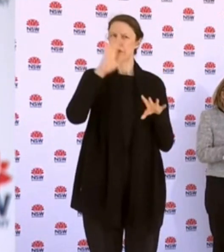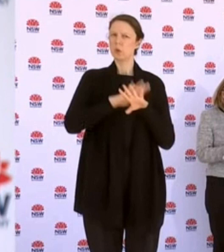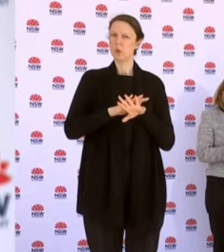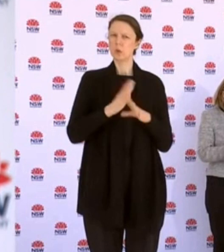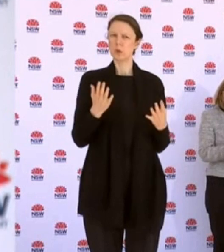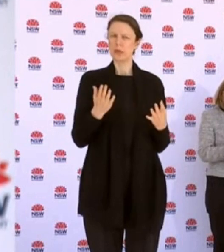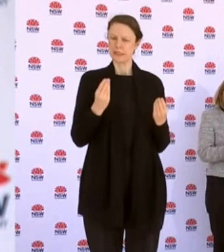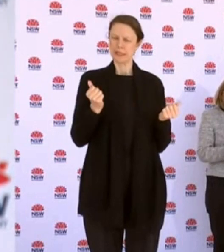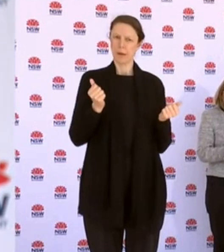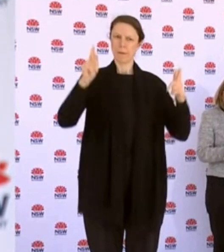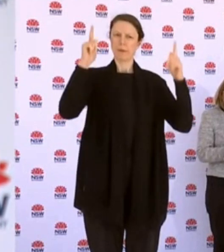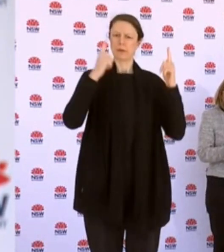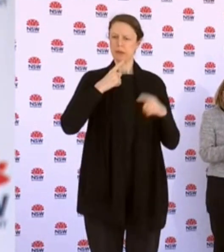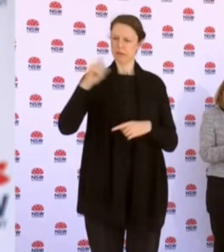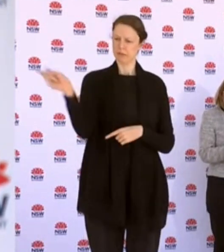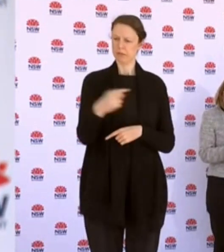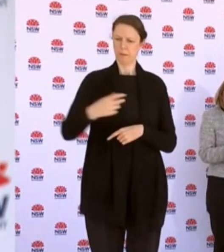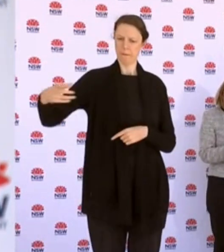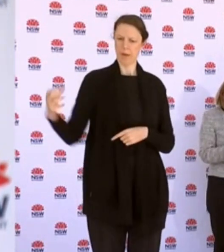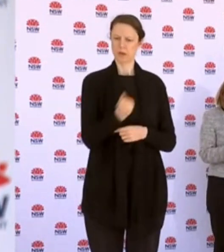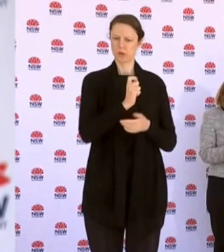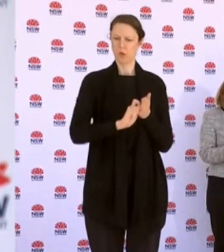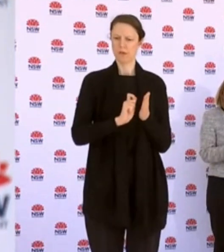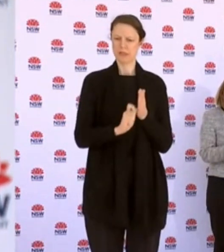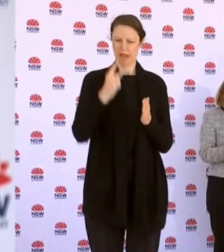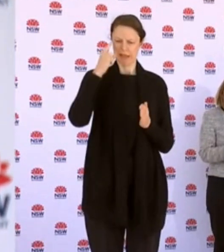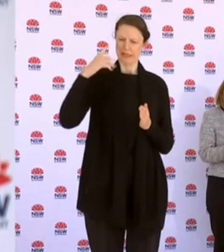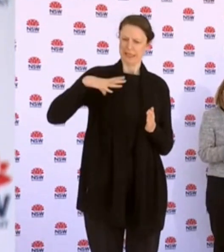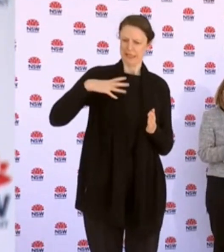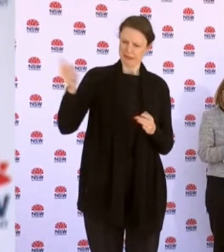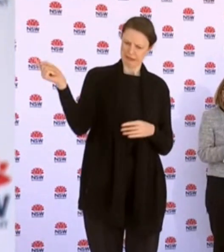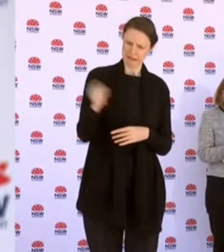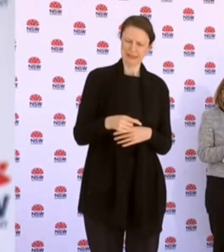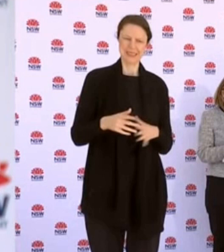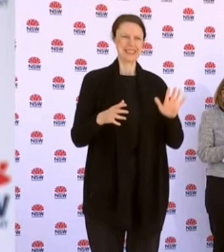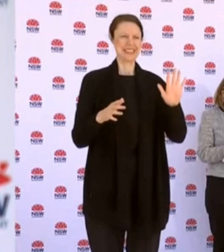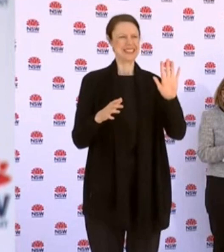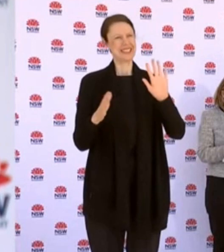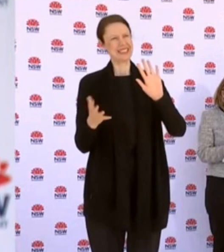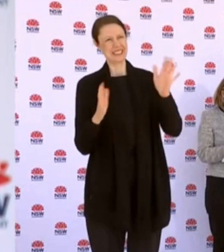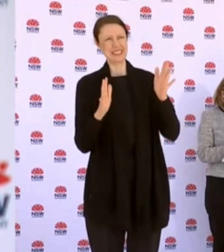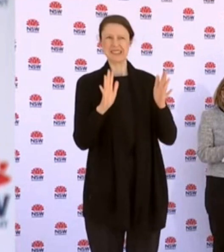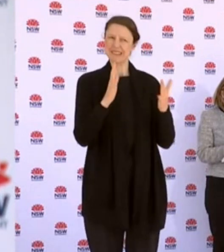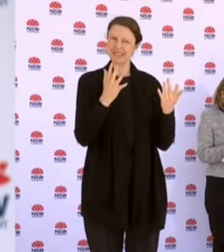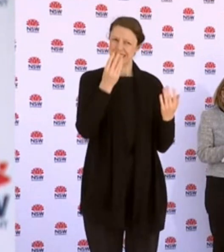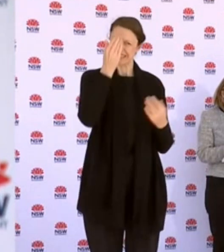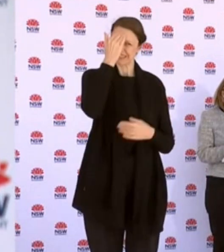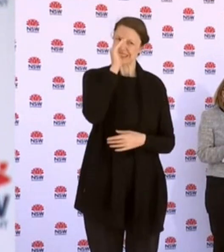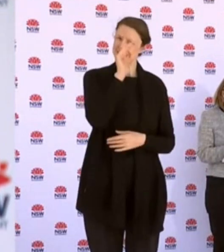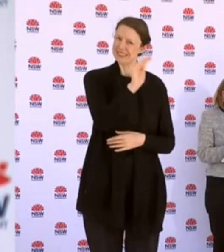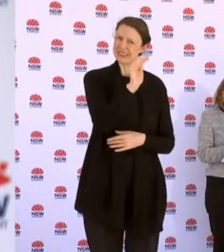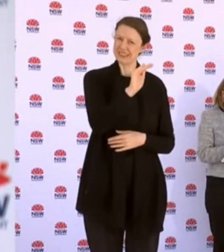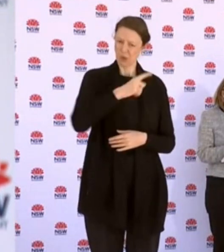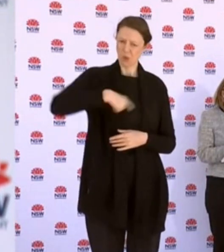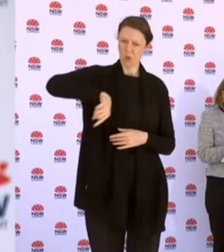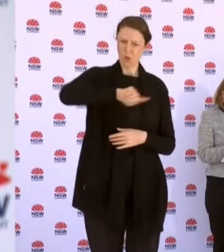employees they must come into the office, they think they really need them there. Well, I'm just going to emphasise to the employers throughout New South Wales, we're all in